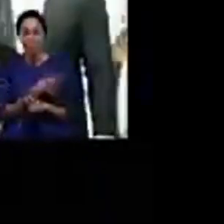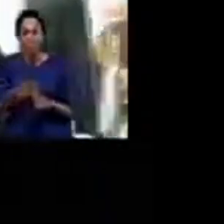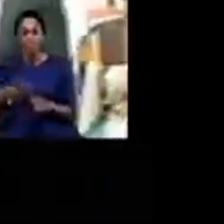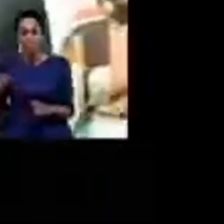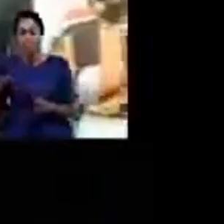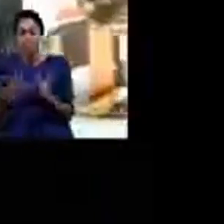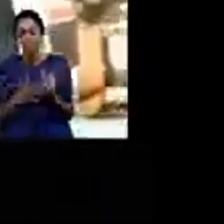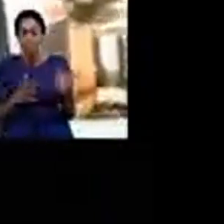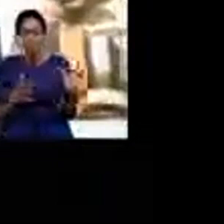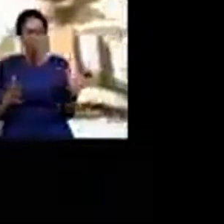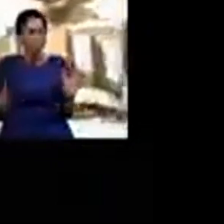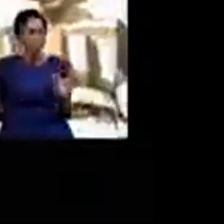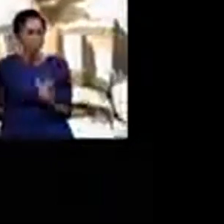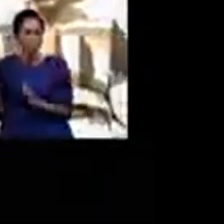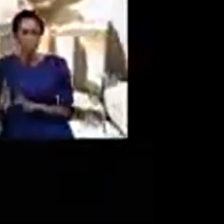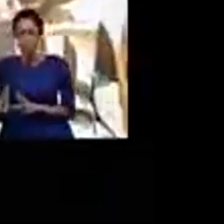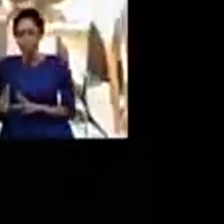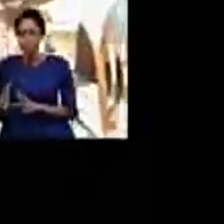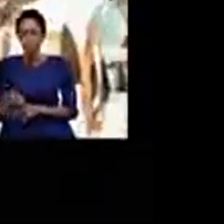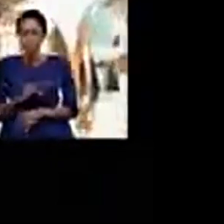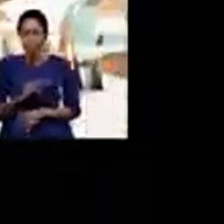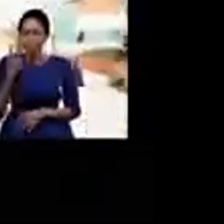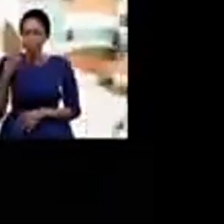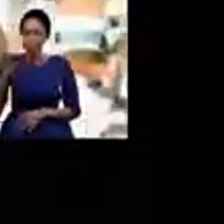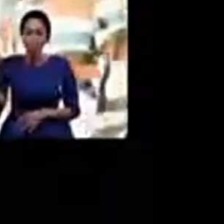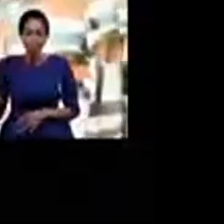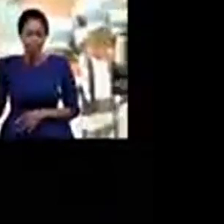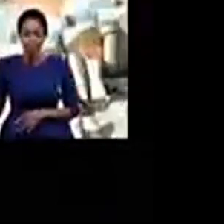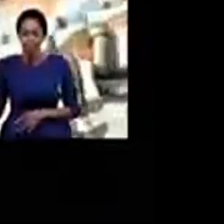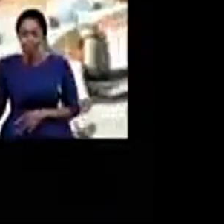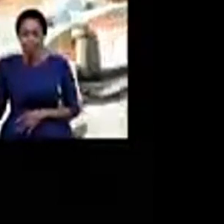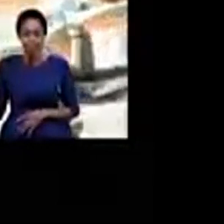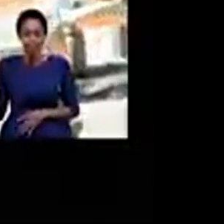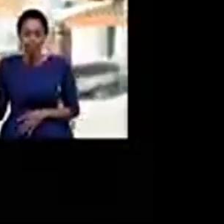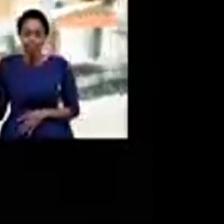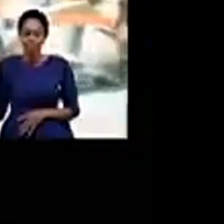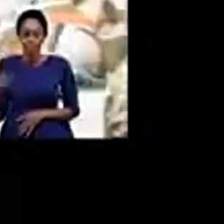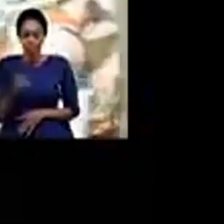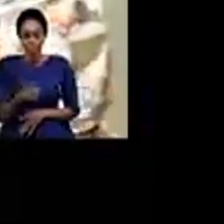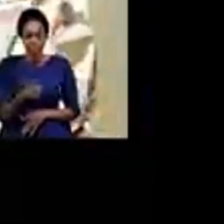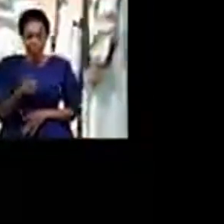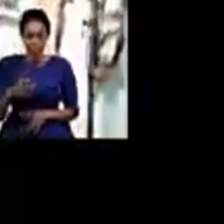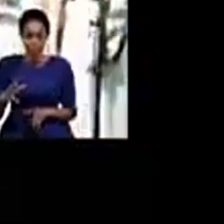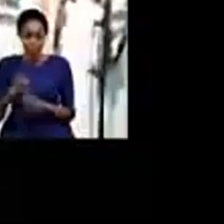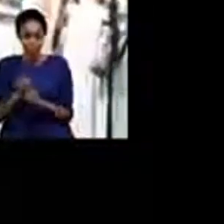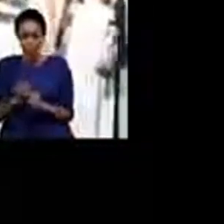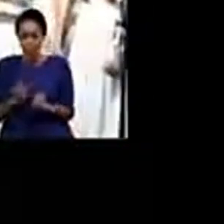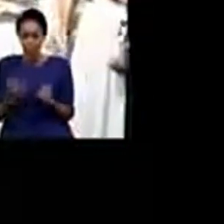Jesus, I see you taking ground. I see you taking ground.